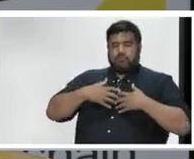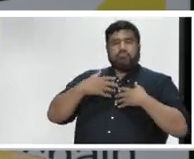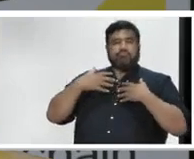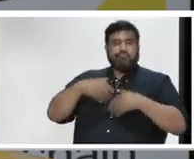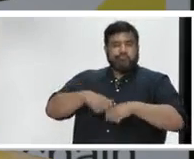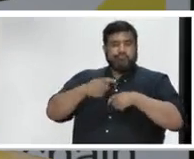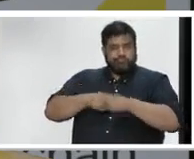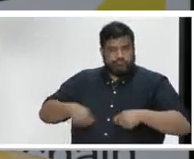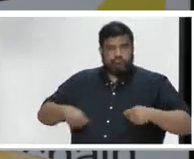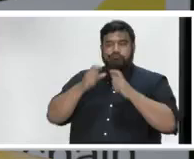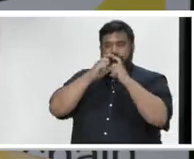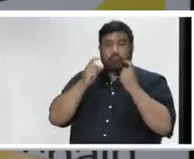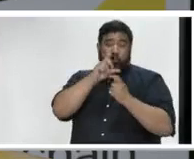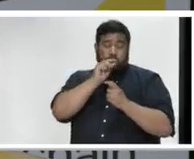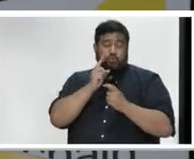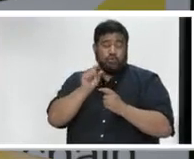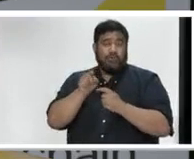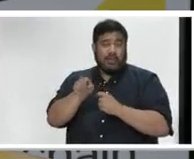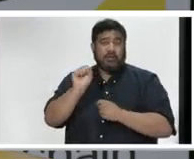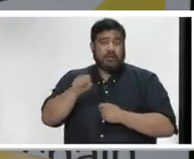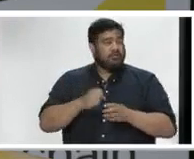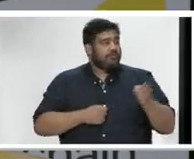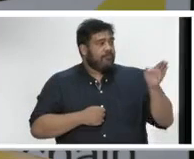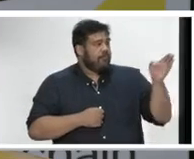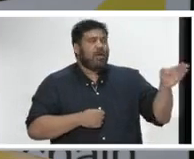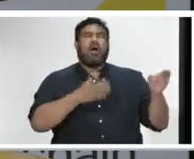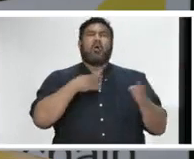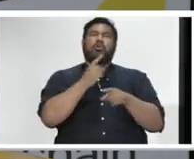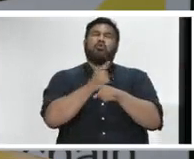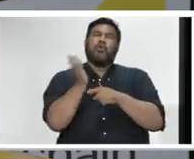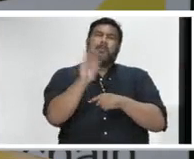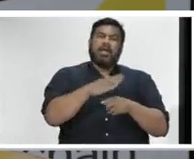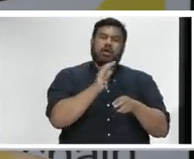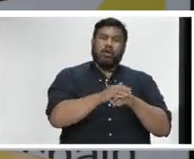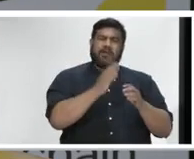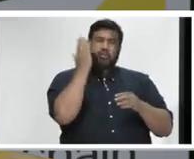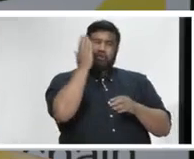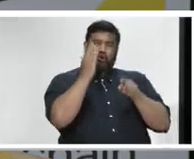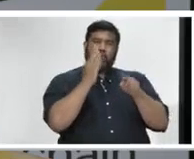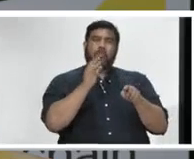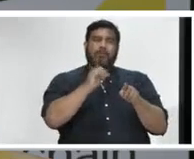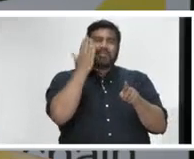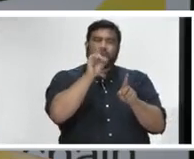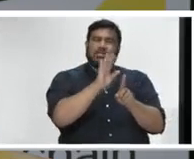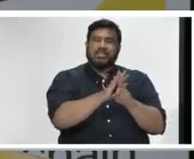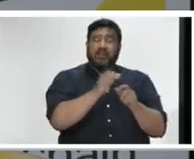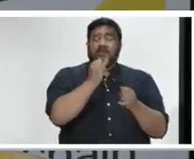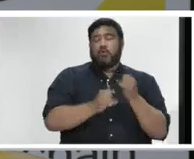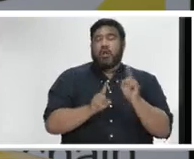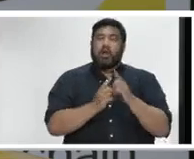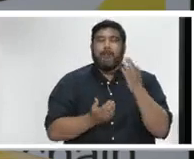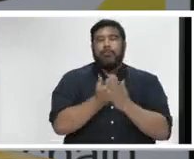you. Just back on schools, what are the public health implications of those schools that operate in modern learning environments? You talked about the issue